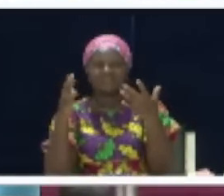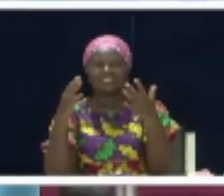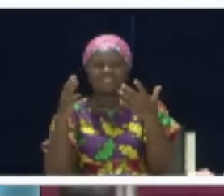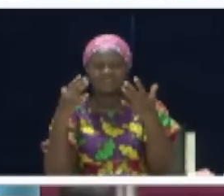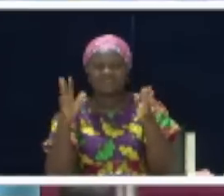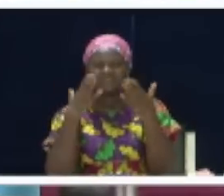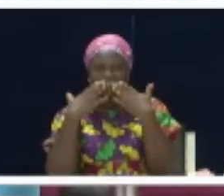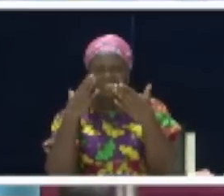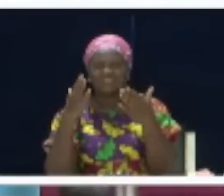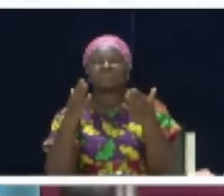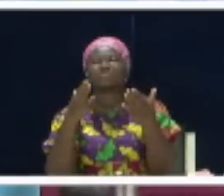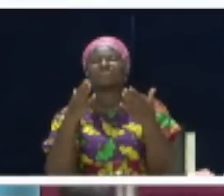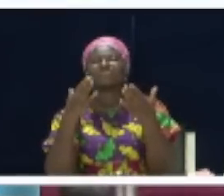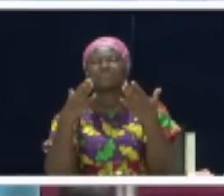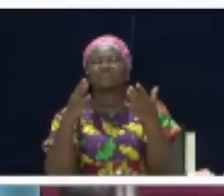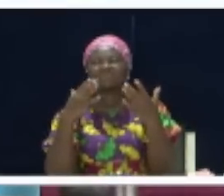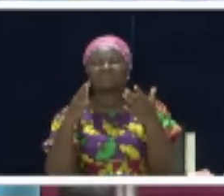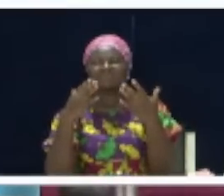Thank you.